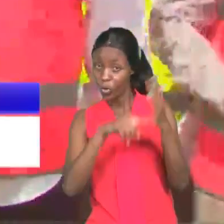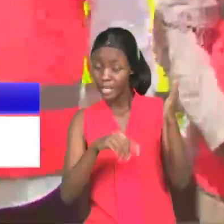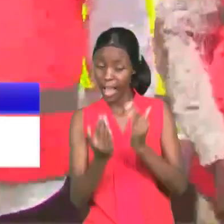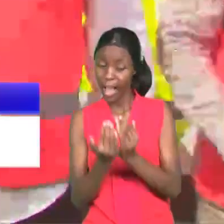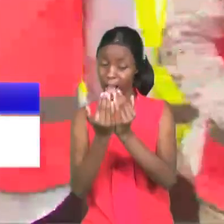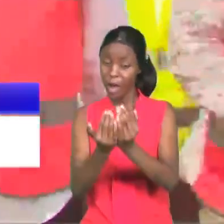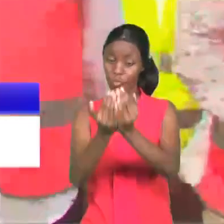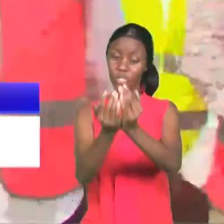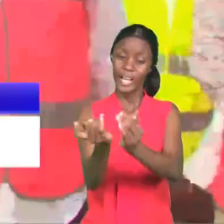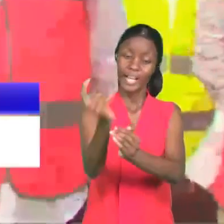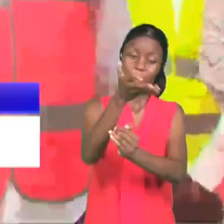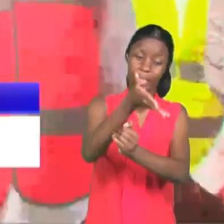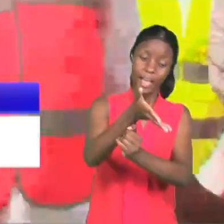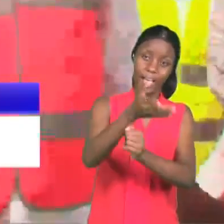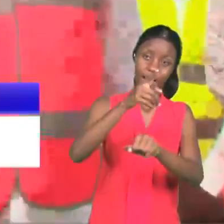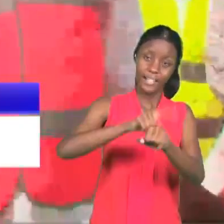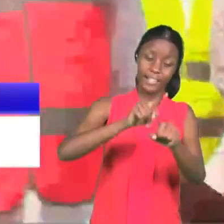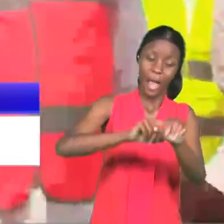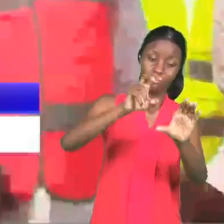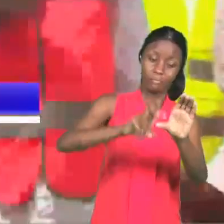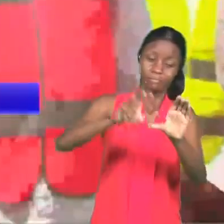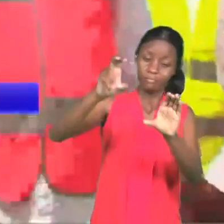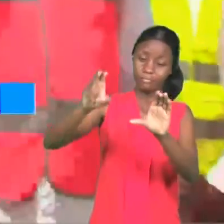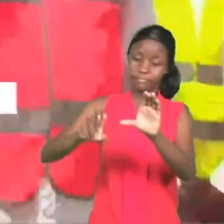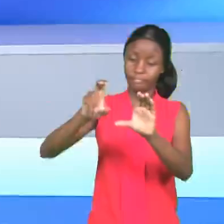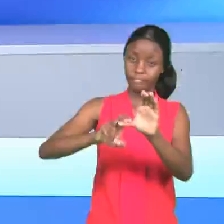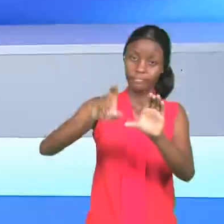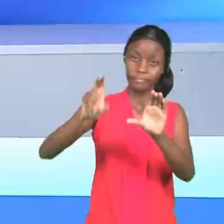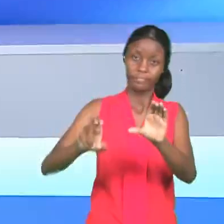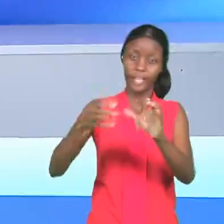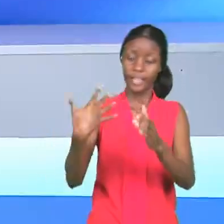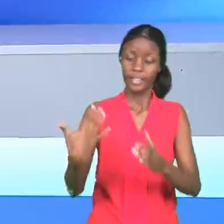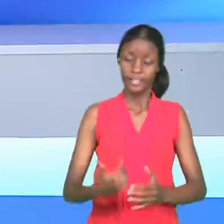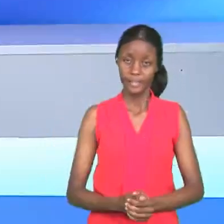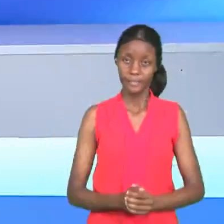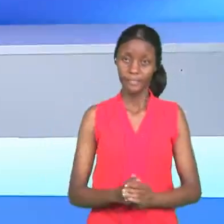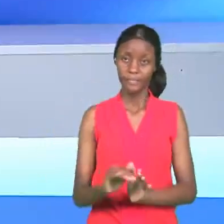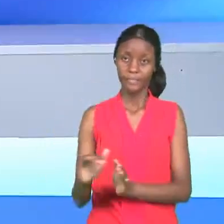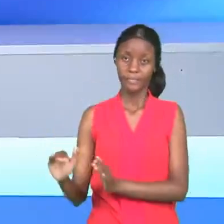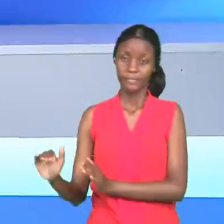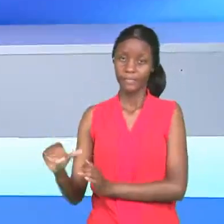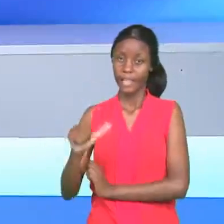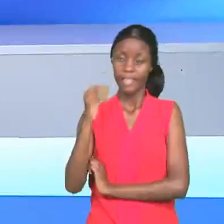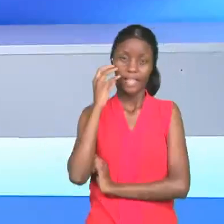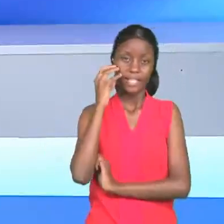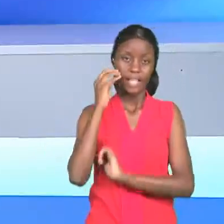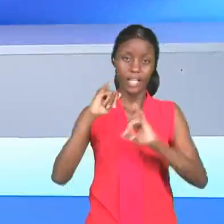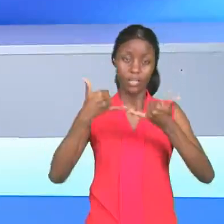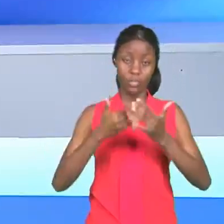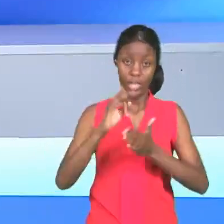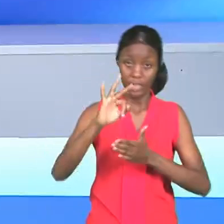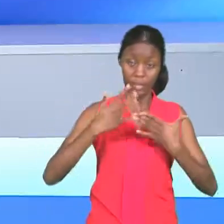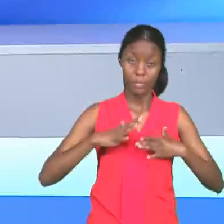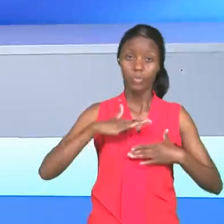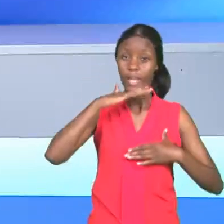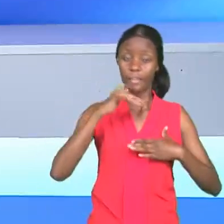hapa ikishukisha mizigo. In rather sad news, three people have died